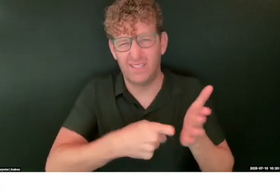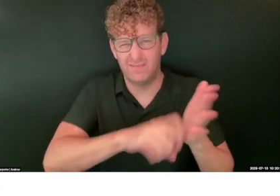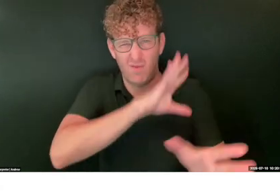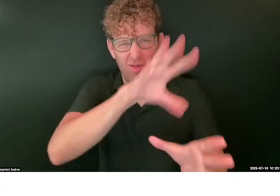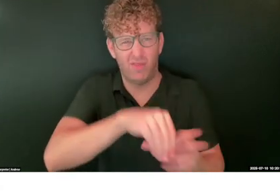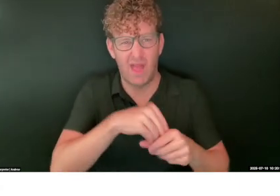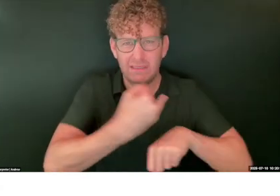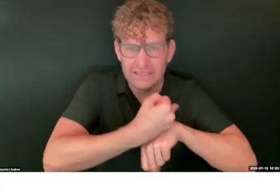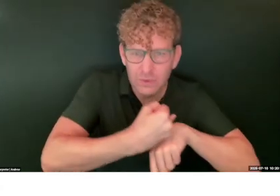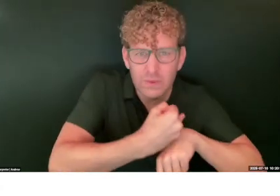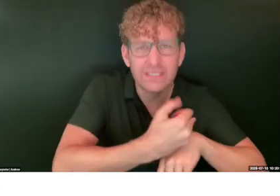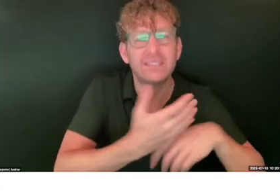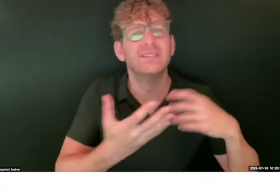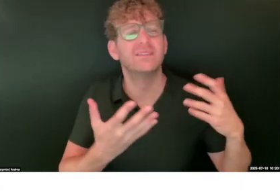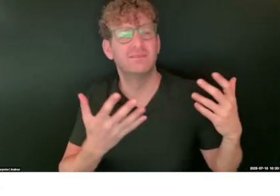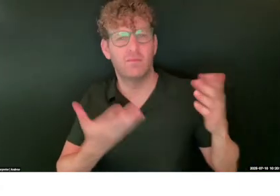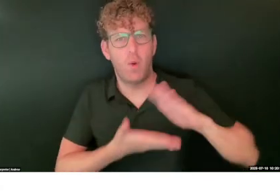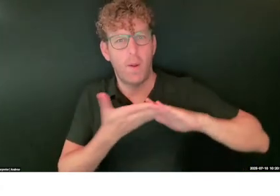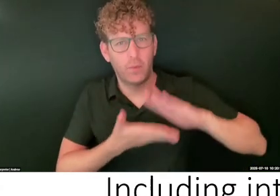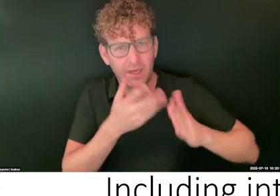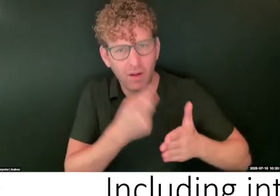other maintenance.